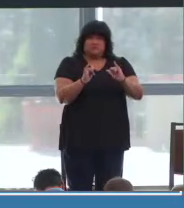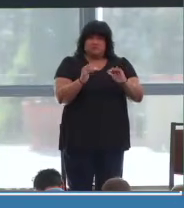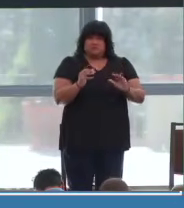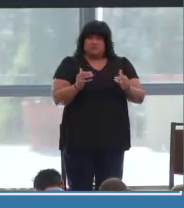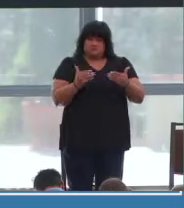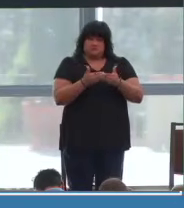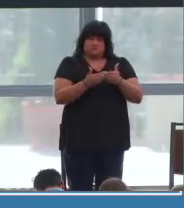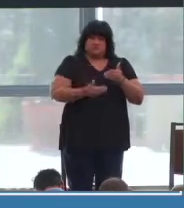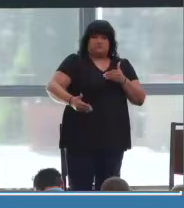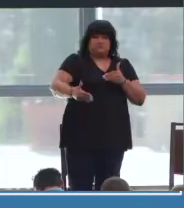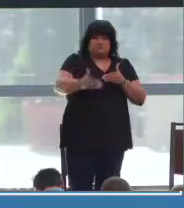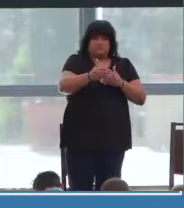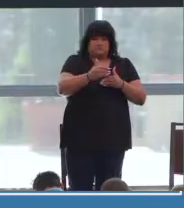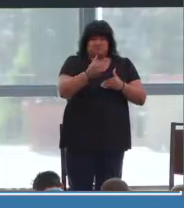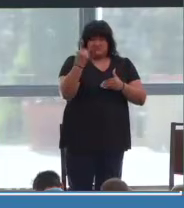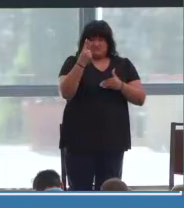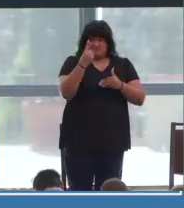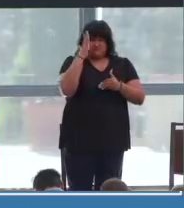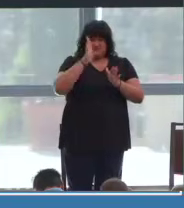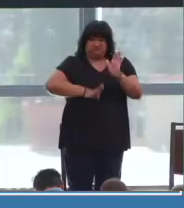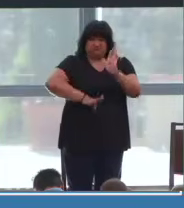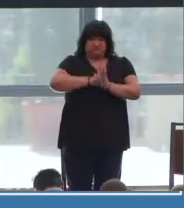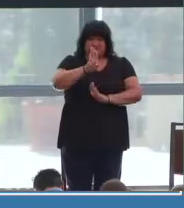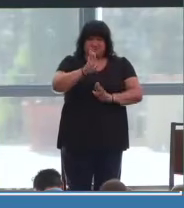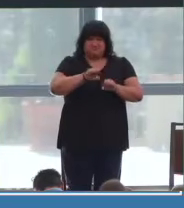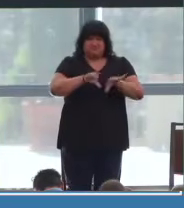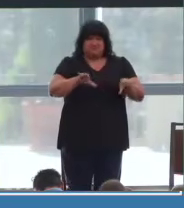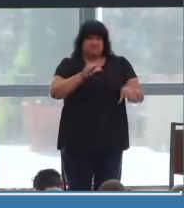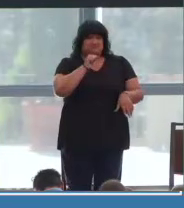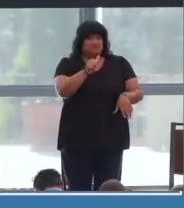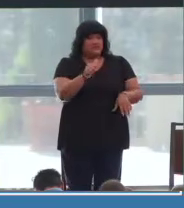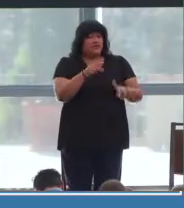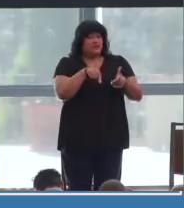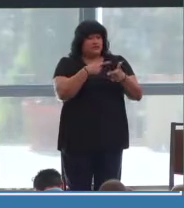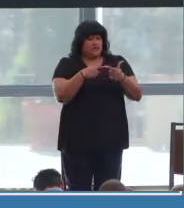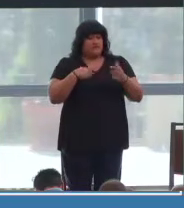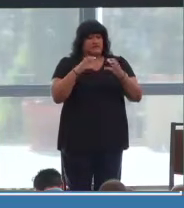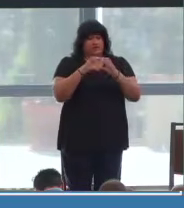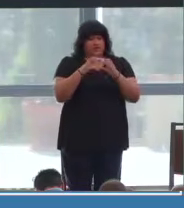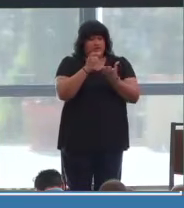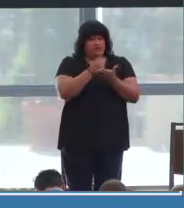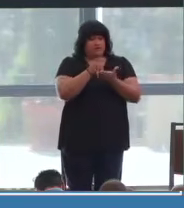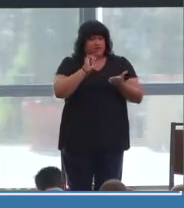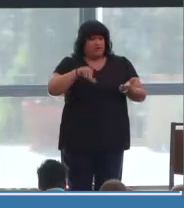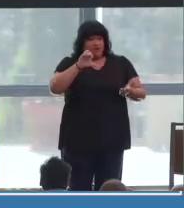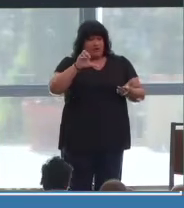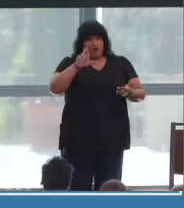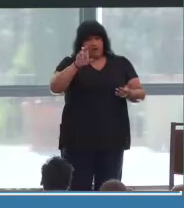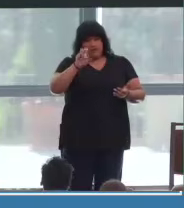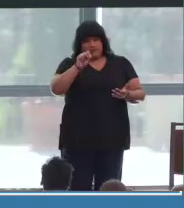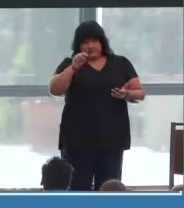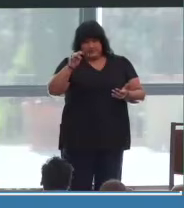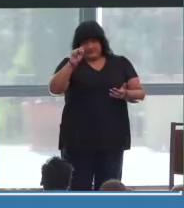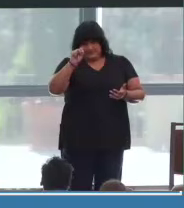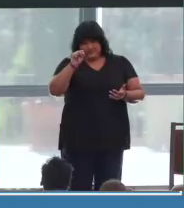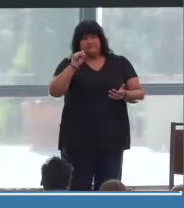not something that's ever going to take off. And then we get to cellular therapies, which is CAR T, and there's a Fate